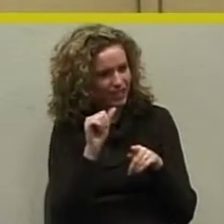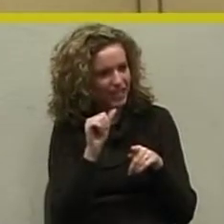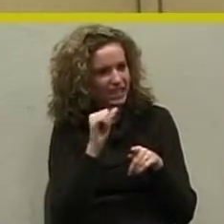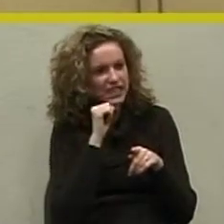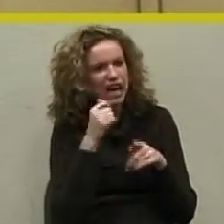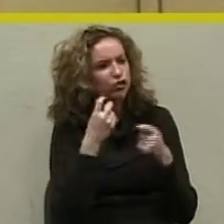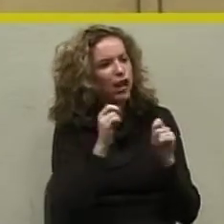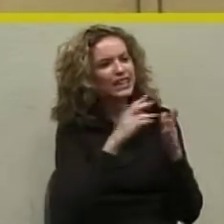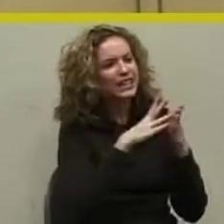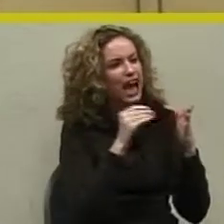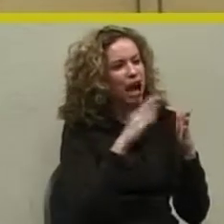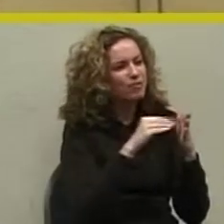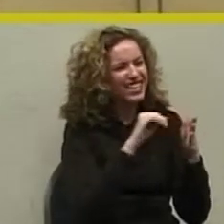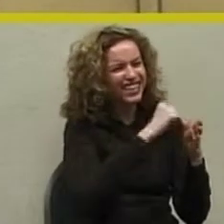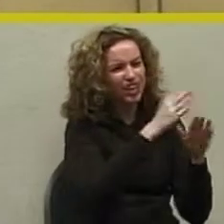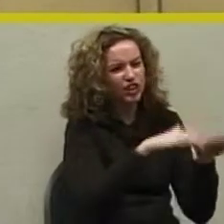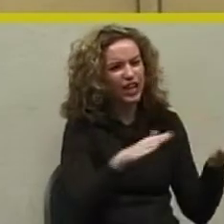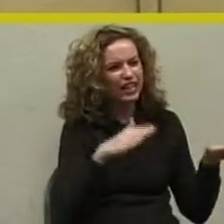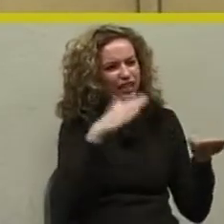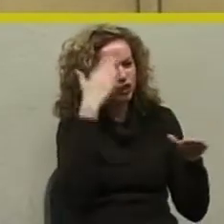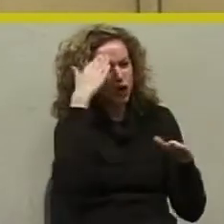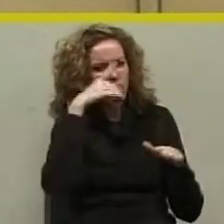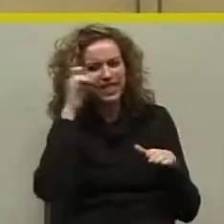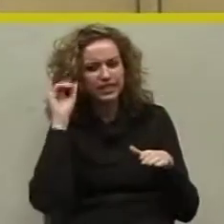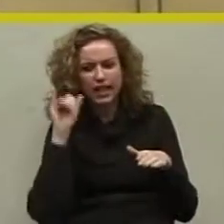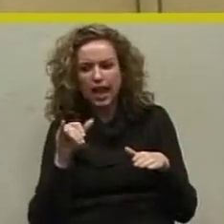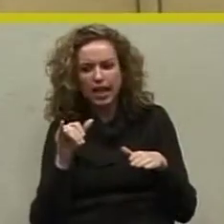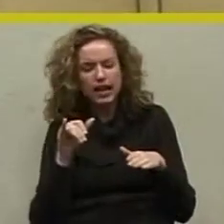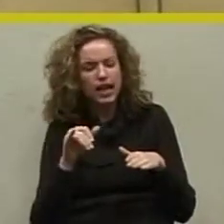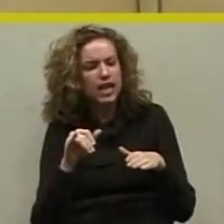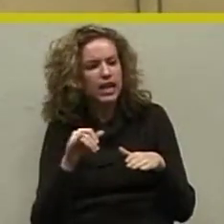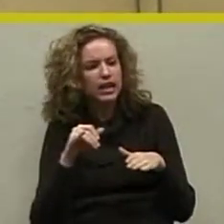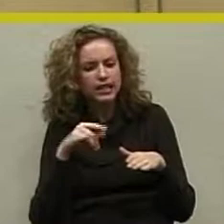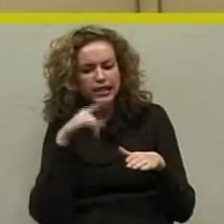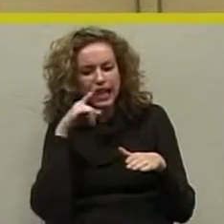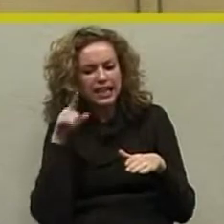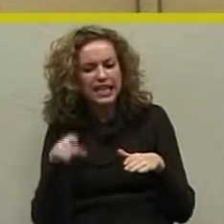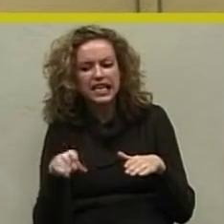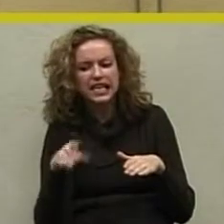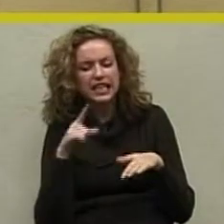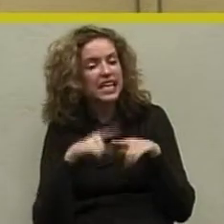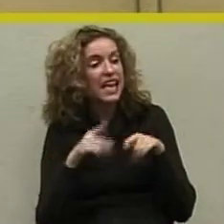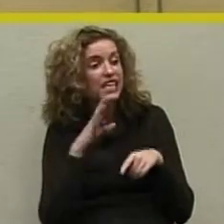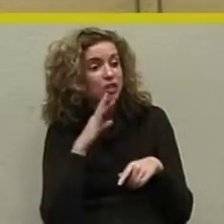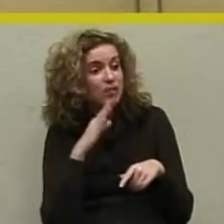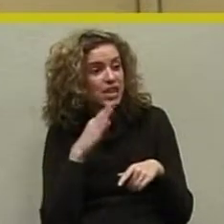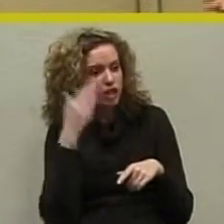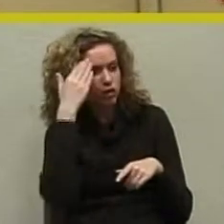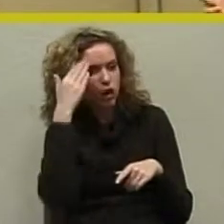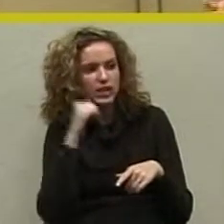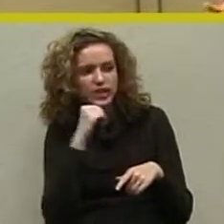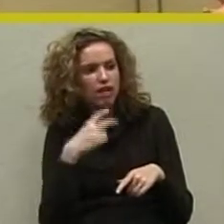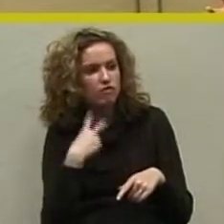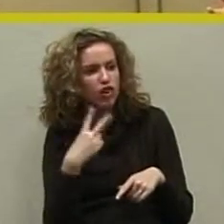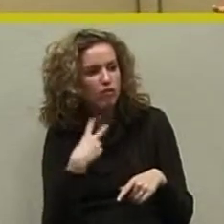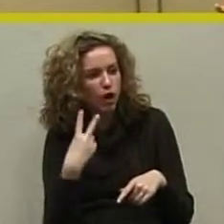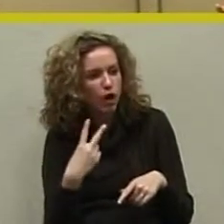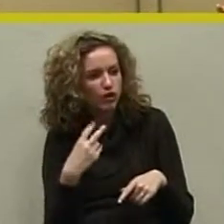cases, the fact that this kid can't speak like everybody else, that has to do things like tap if he wants attention, makes